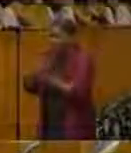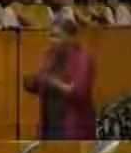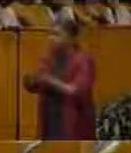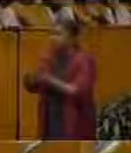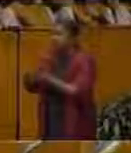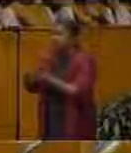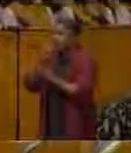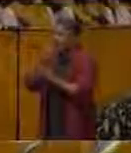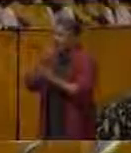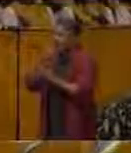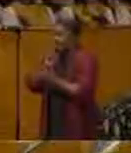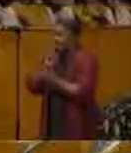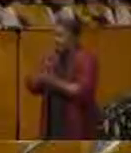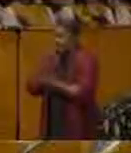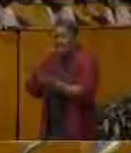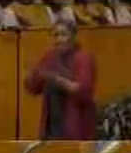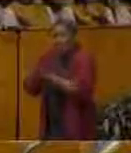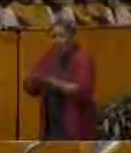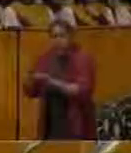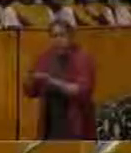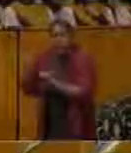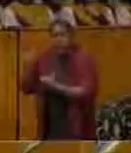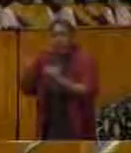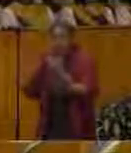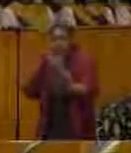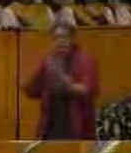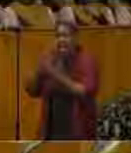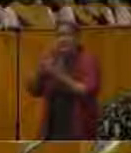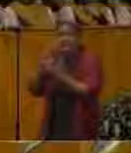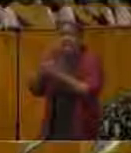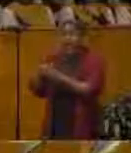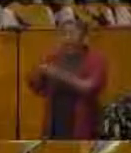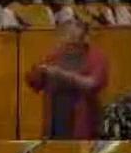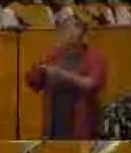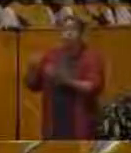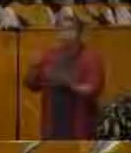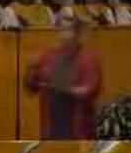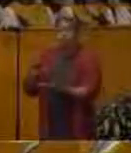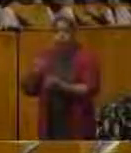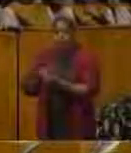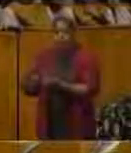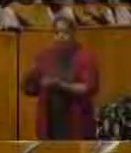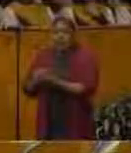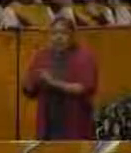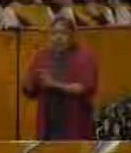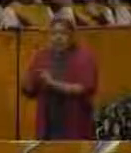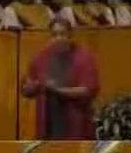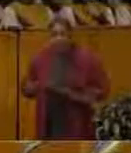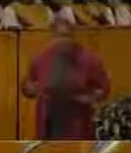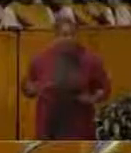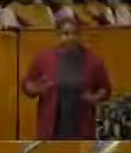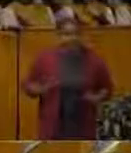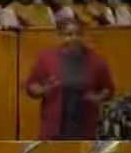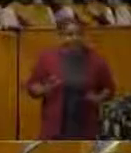and watch this, things that do less with the money you've given.